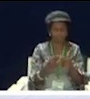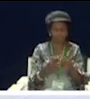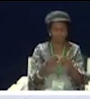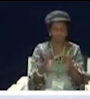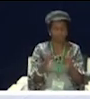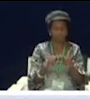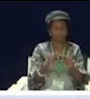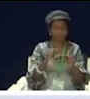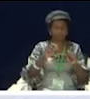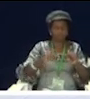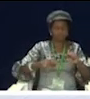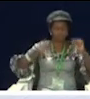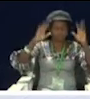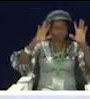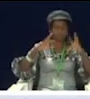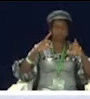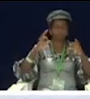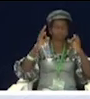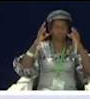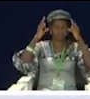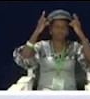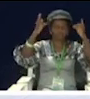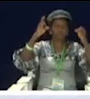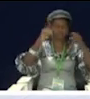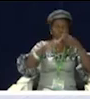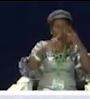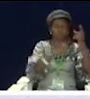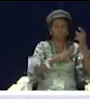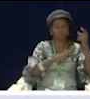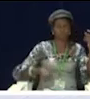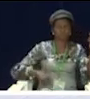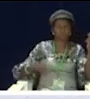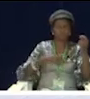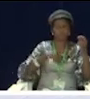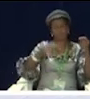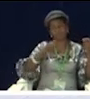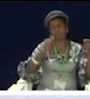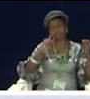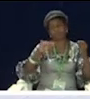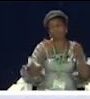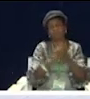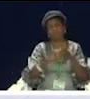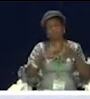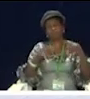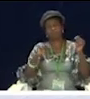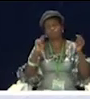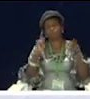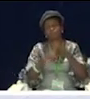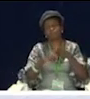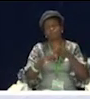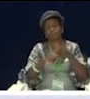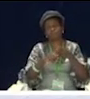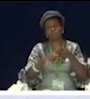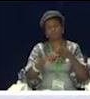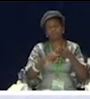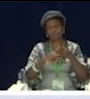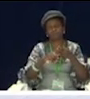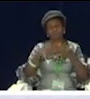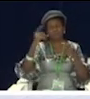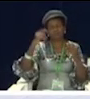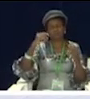Submit your future to the Lord, and anyone that tries to mess around